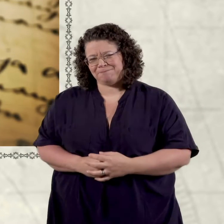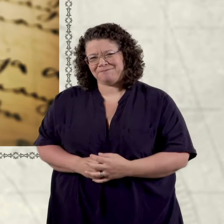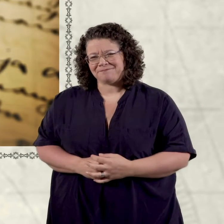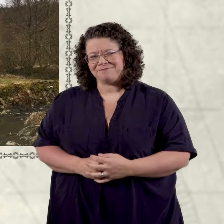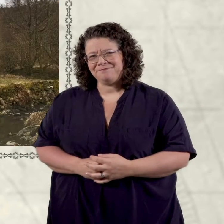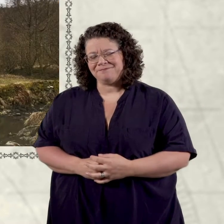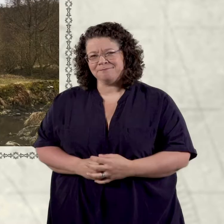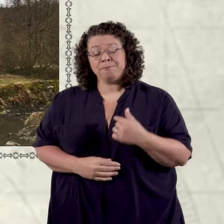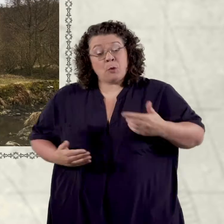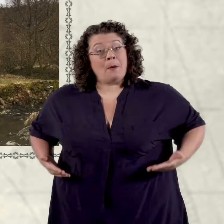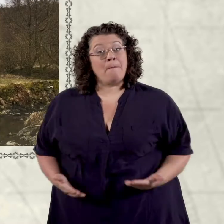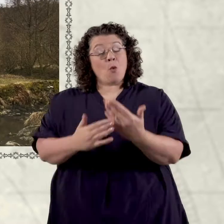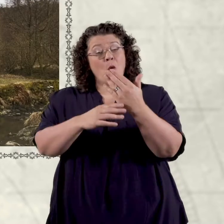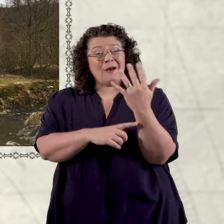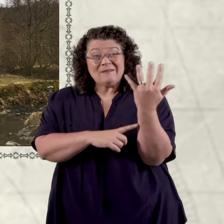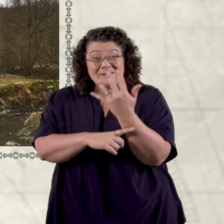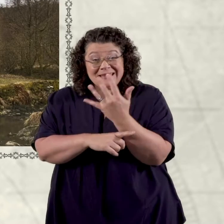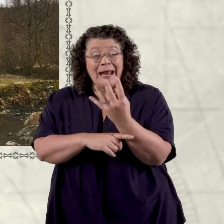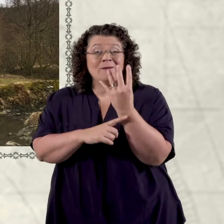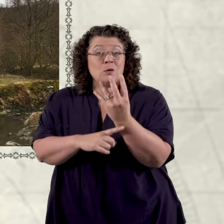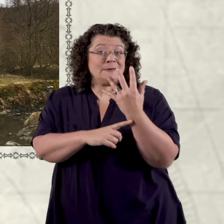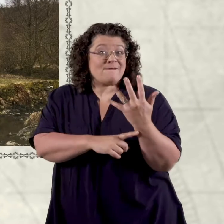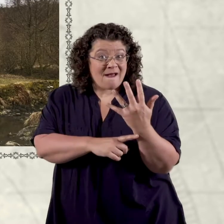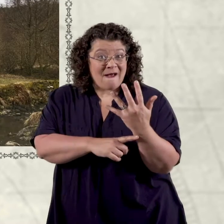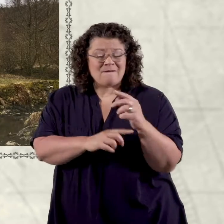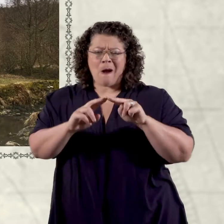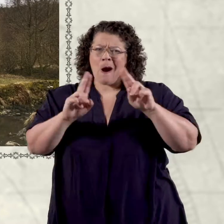then. I was born in the year